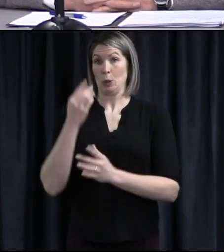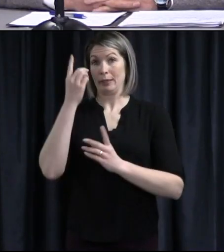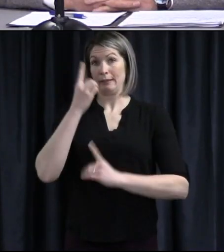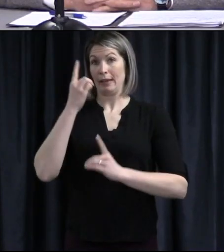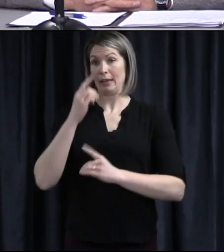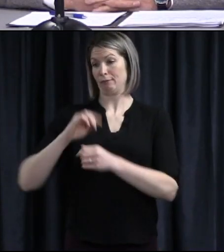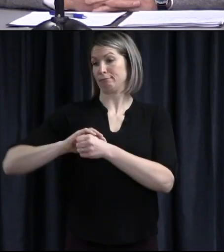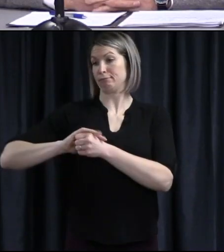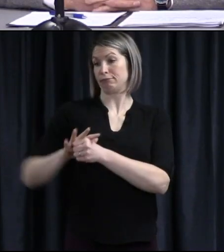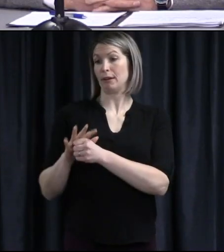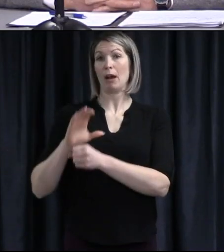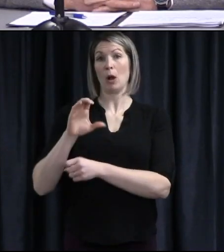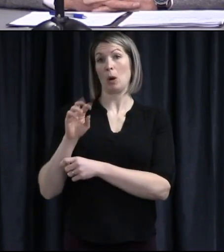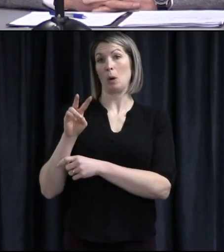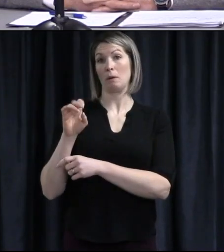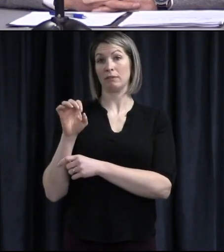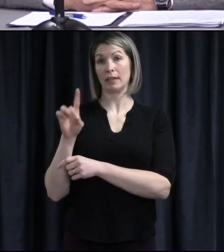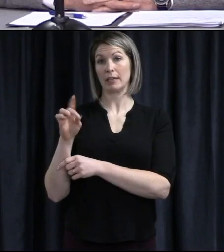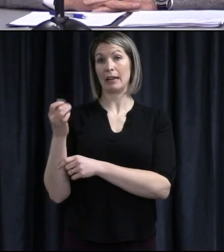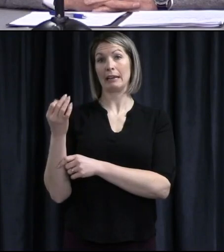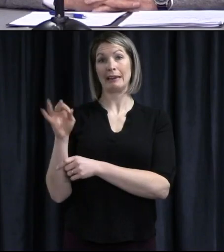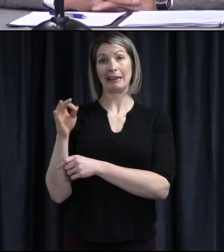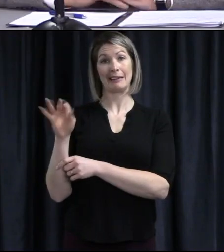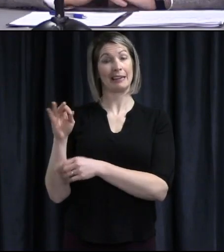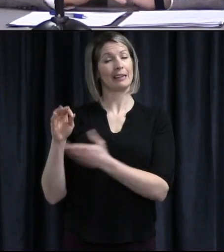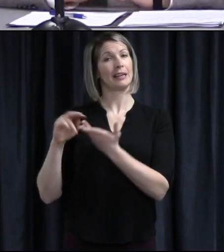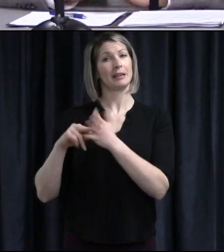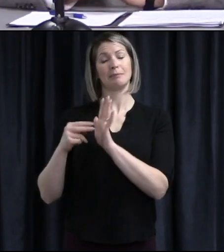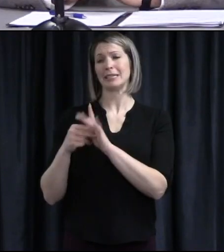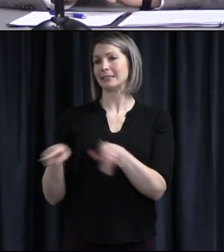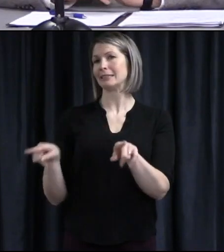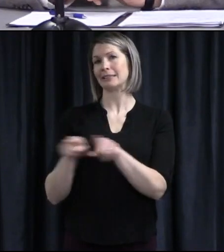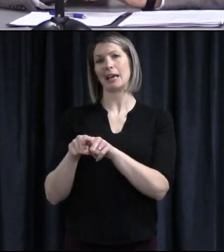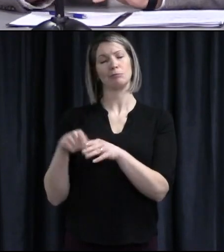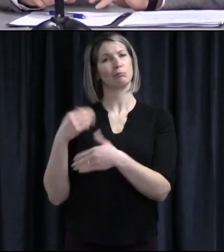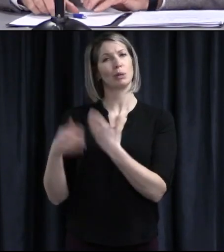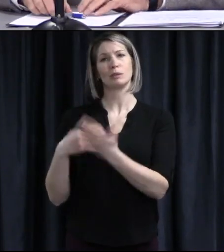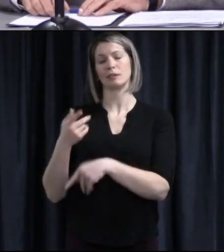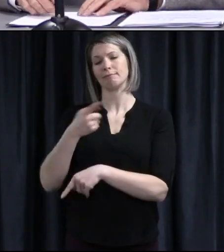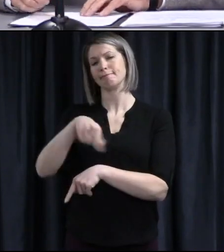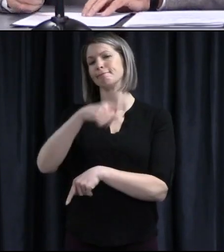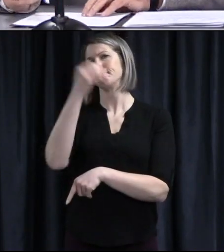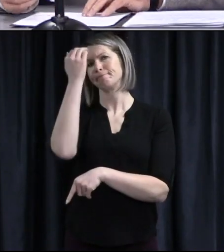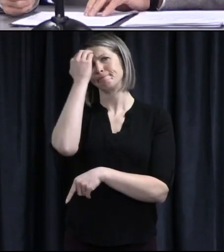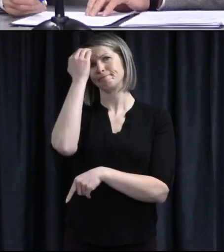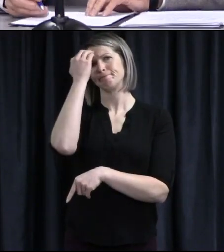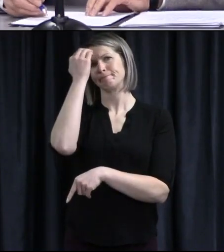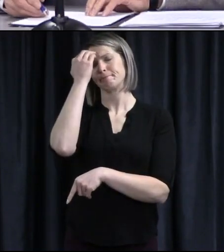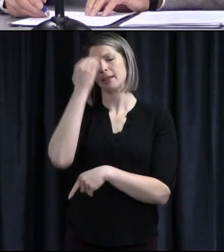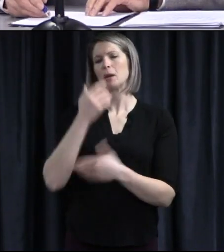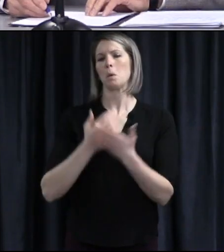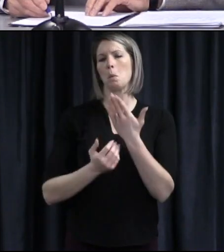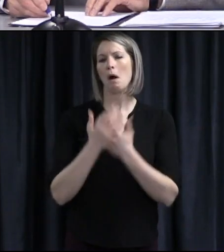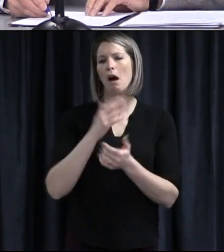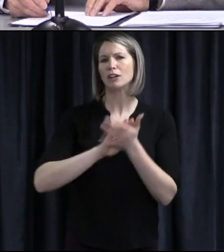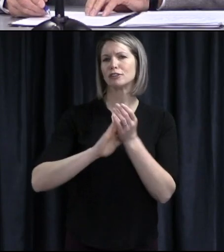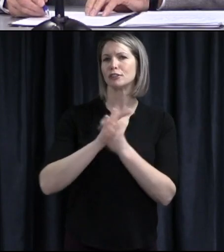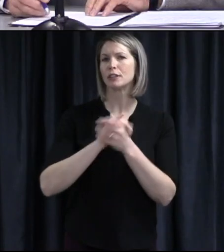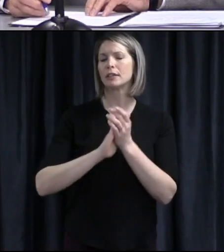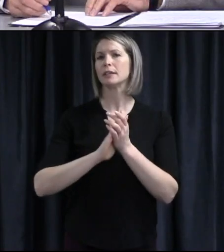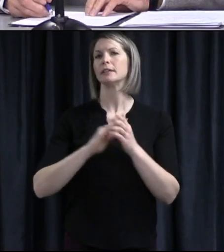reassurance they have is that if they are following protocols and washing their hands and